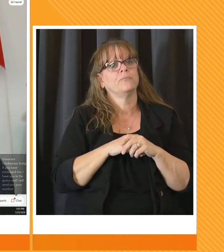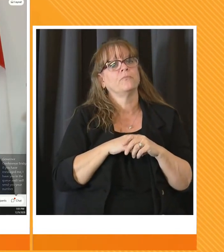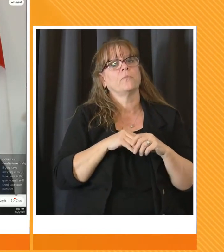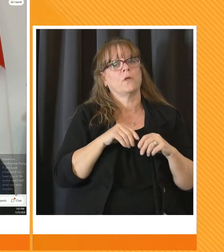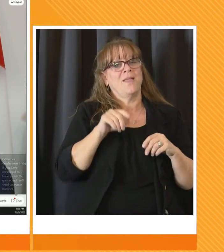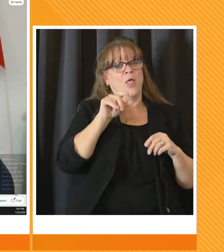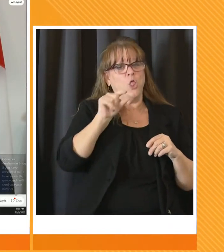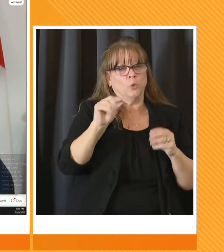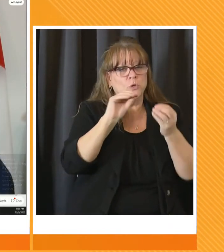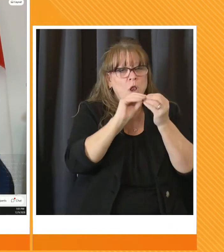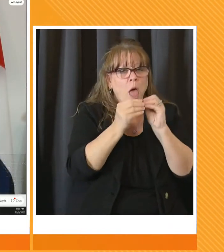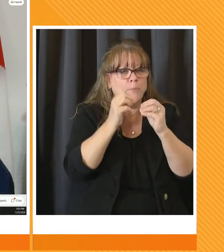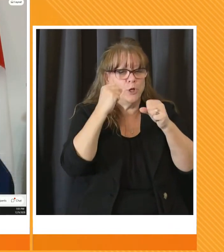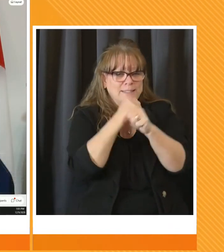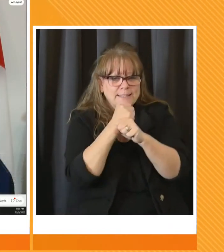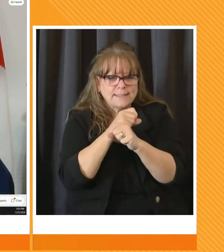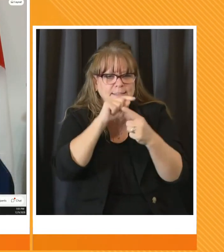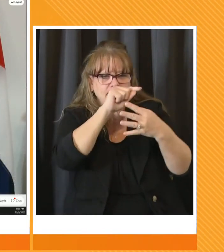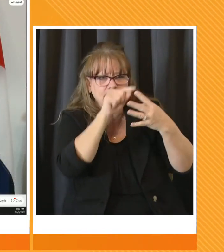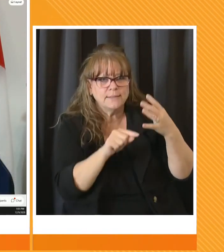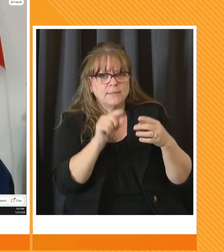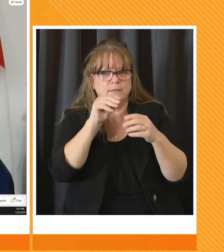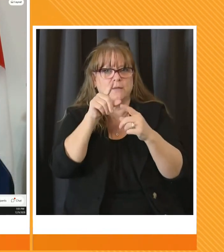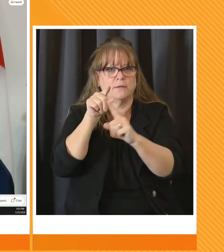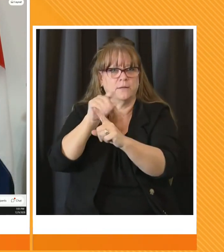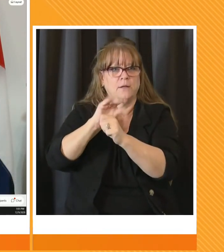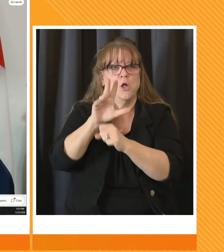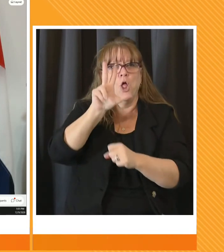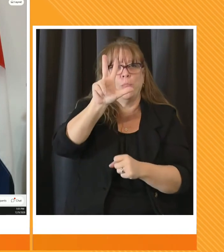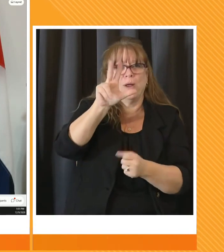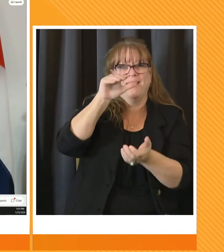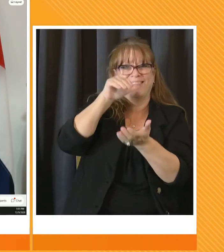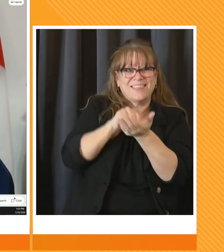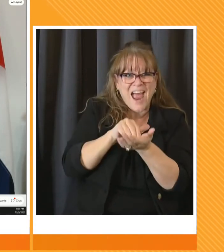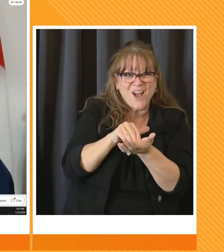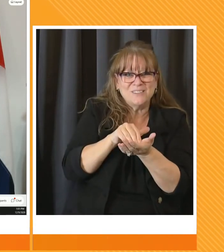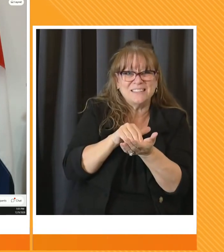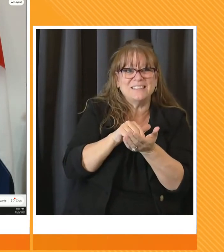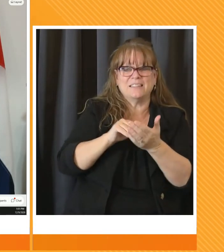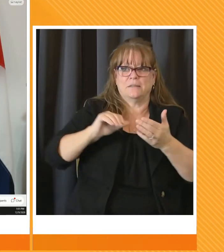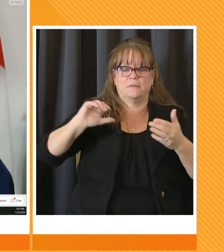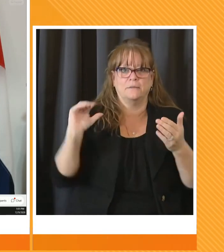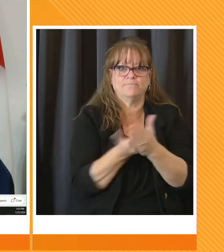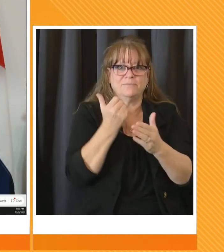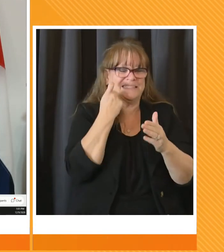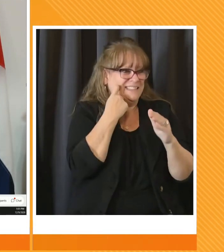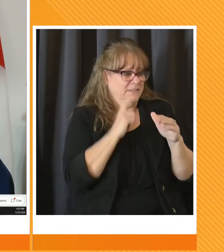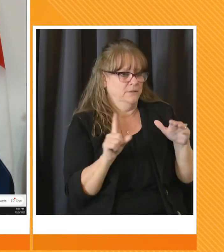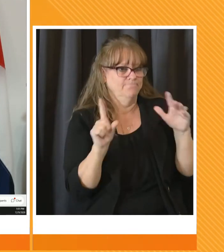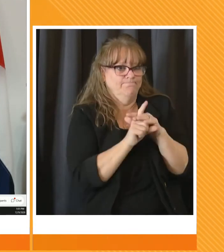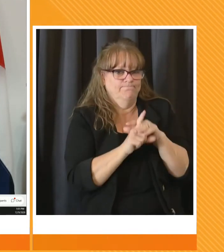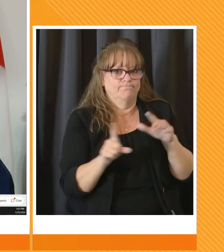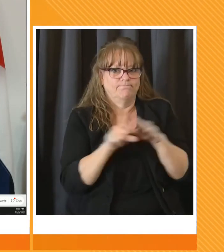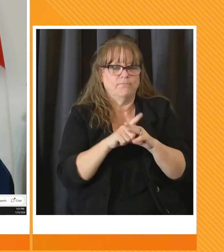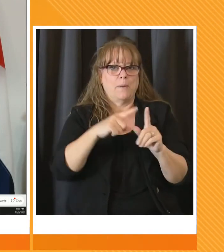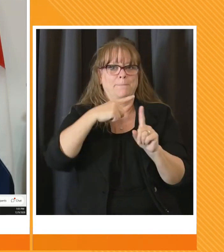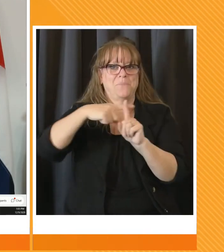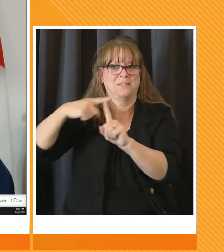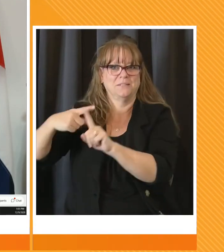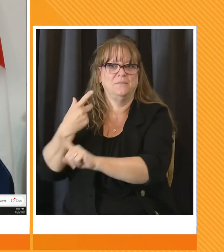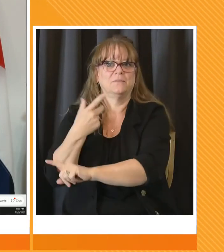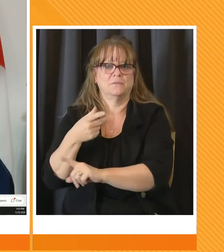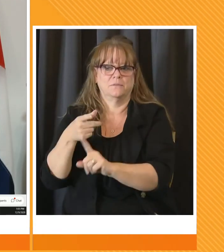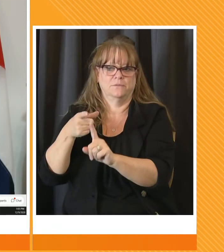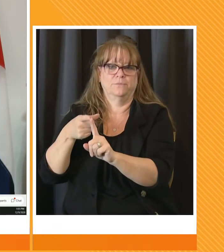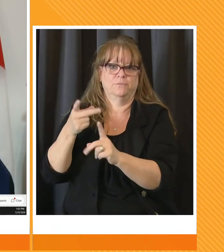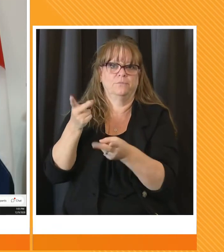3,757 new cases. So we still are hopeful that this is a plateau. The hospital numbers